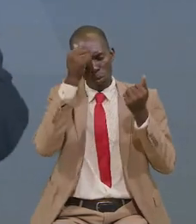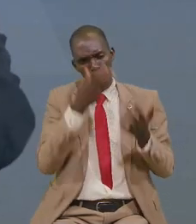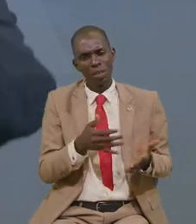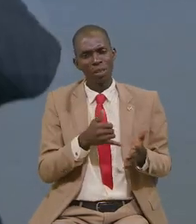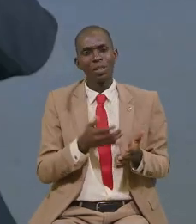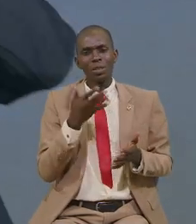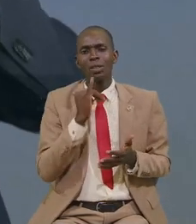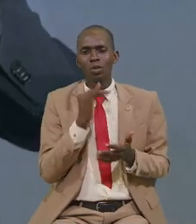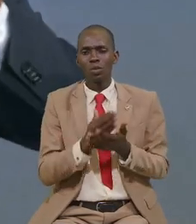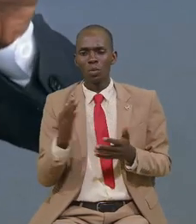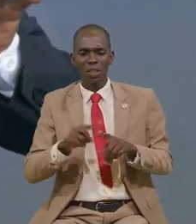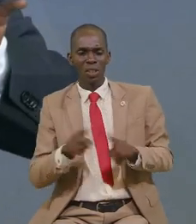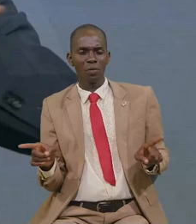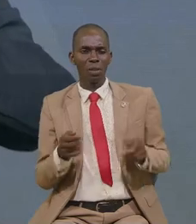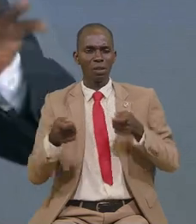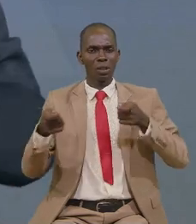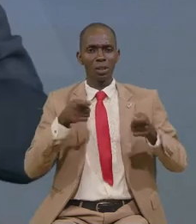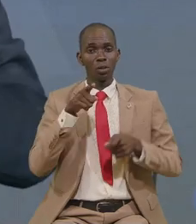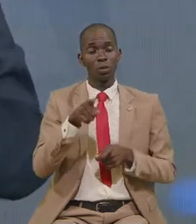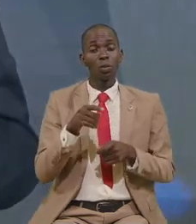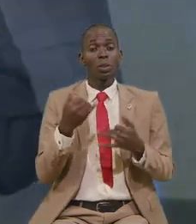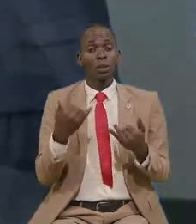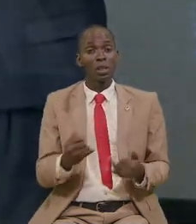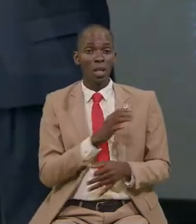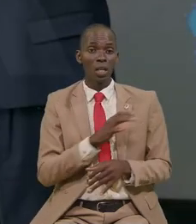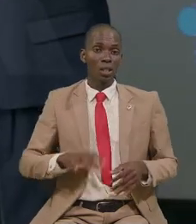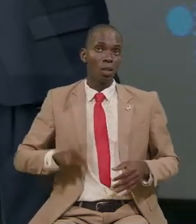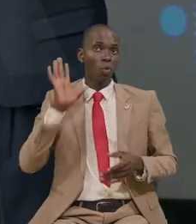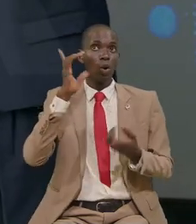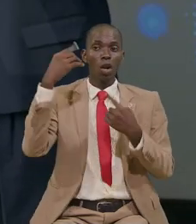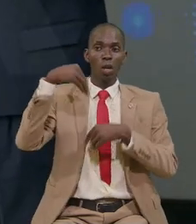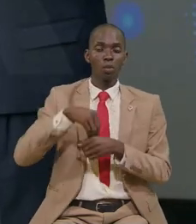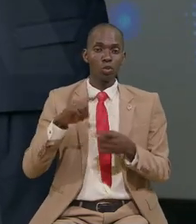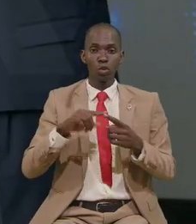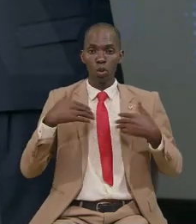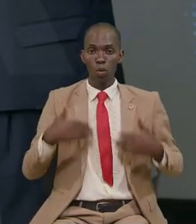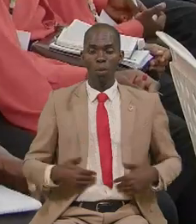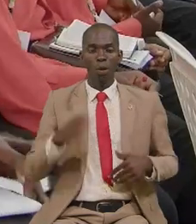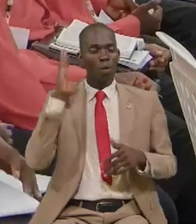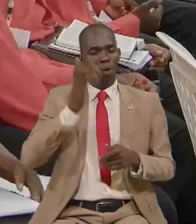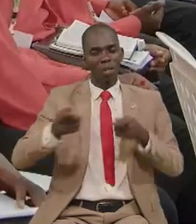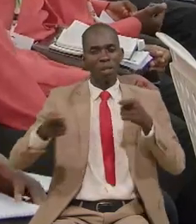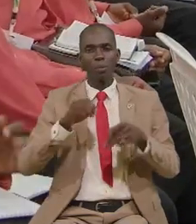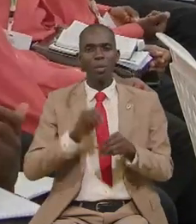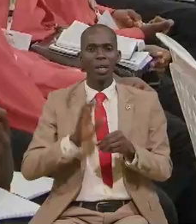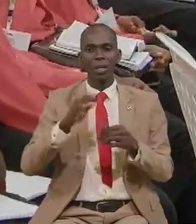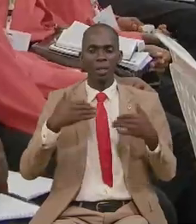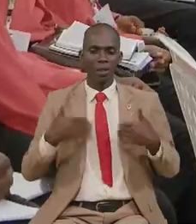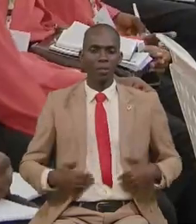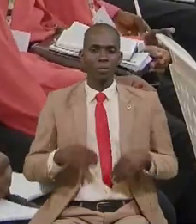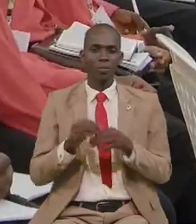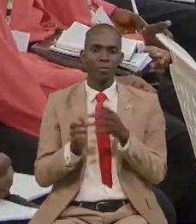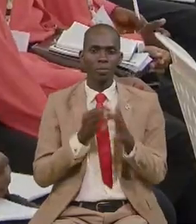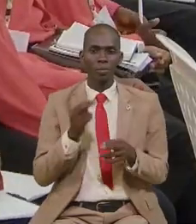but Christ will come in your body today. It will reign in your body. He'll